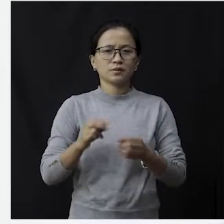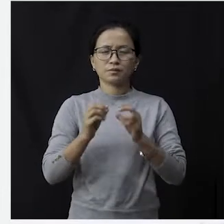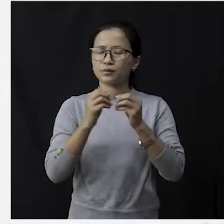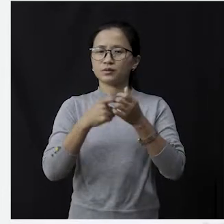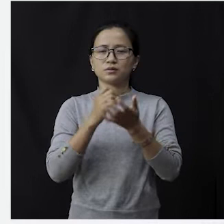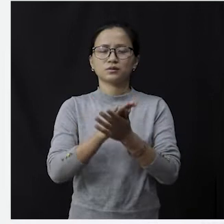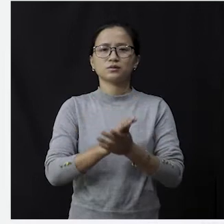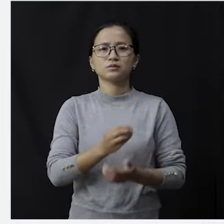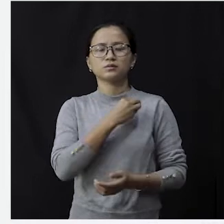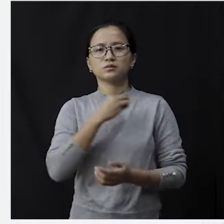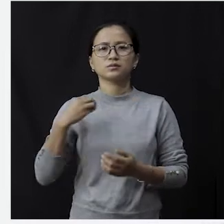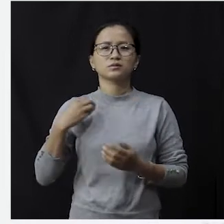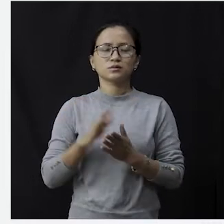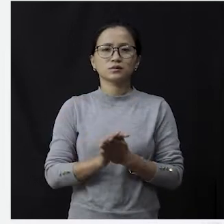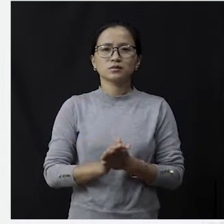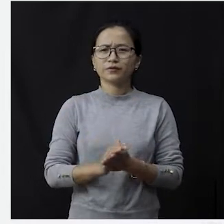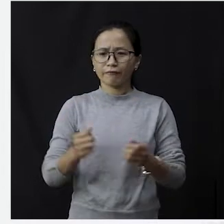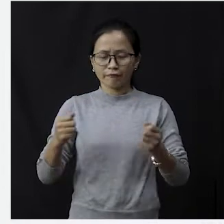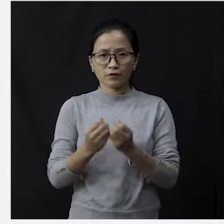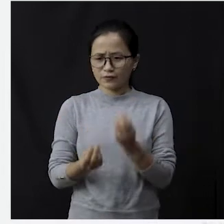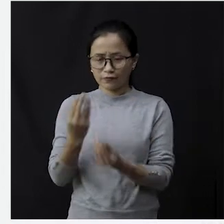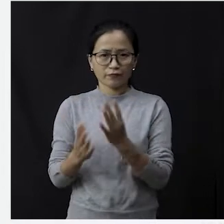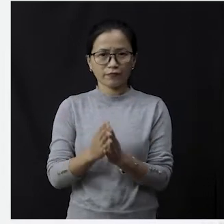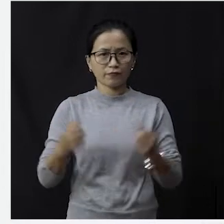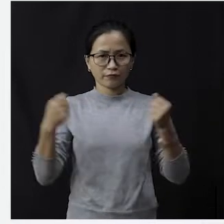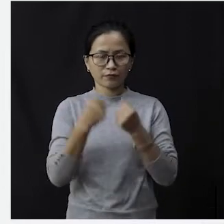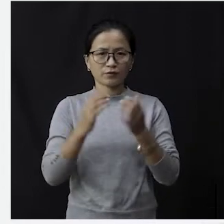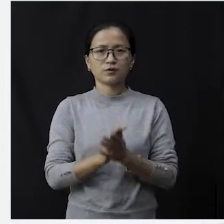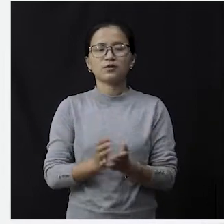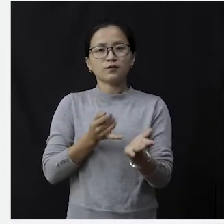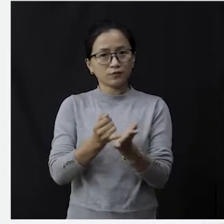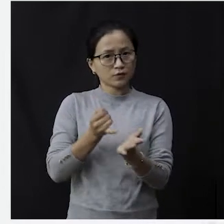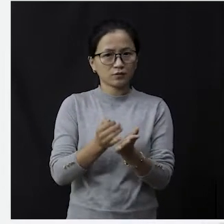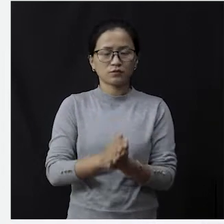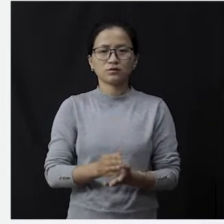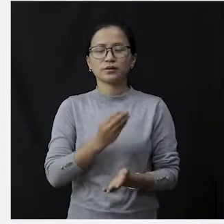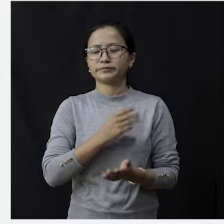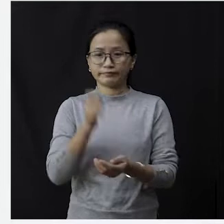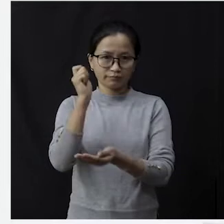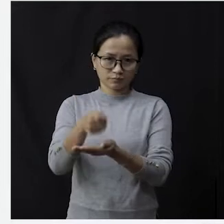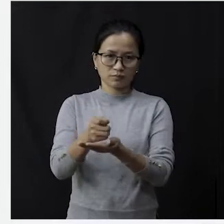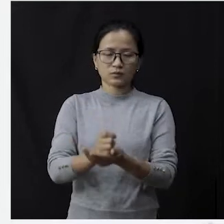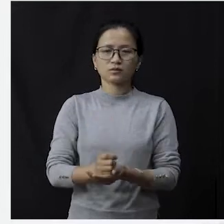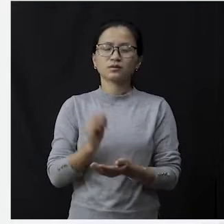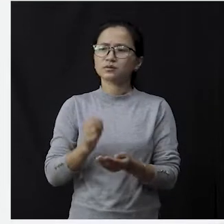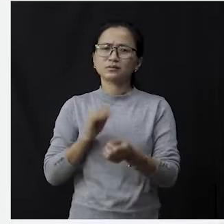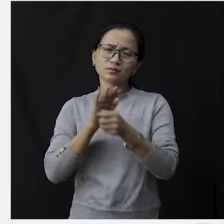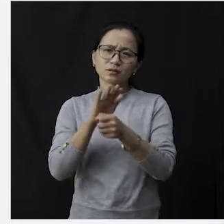barber, doctor, firefighter, farmer, lawyer,